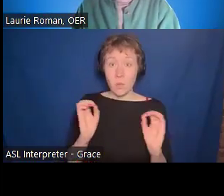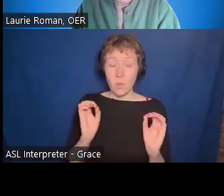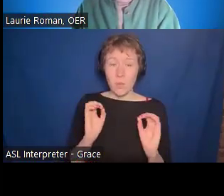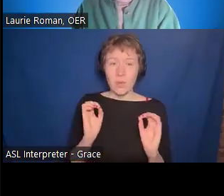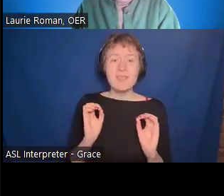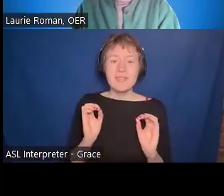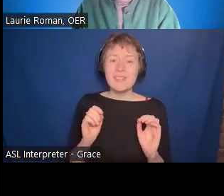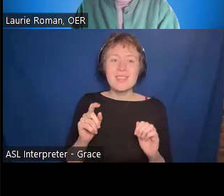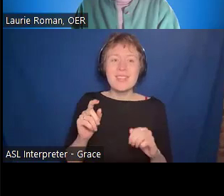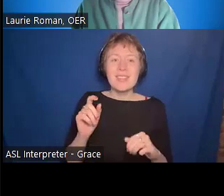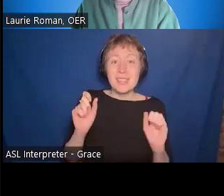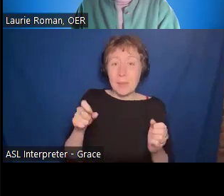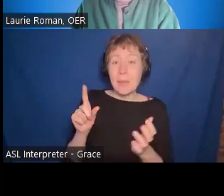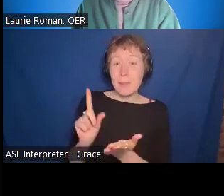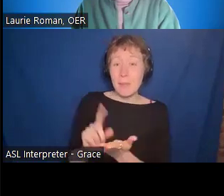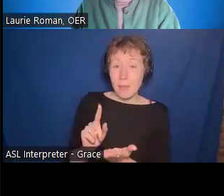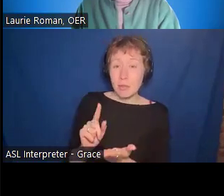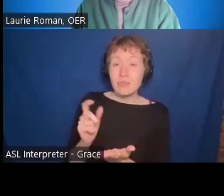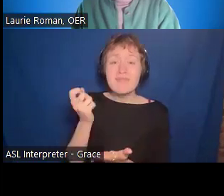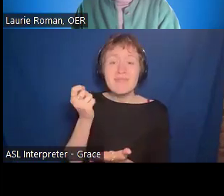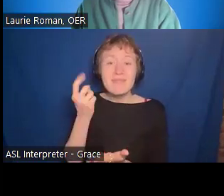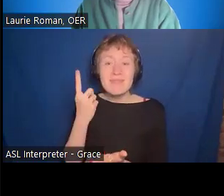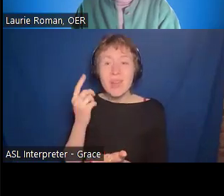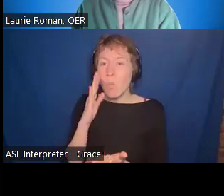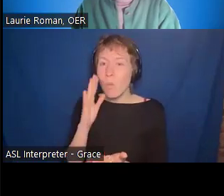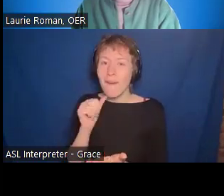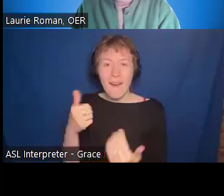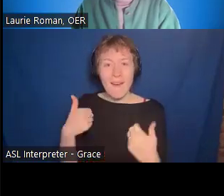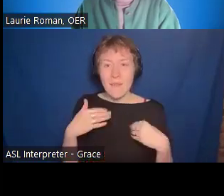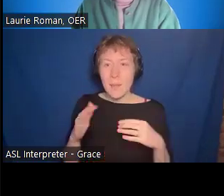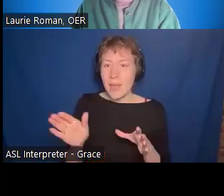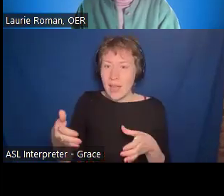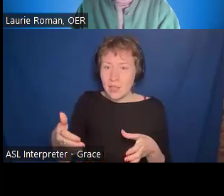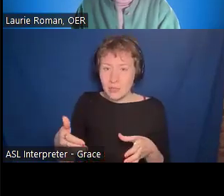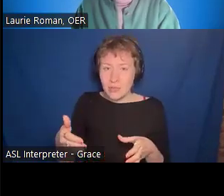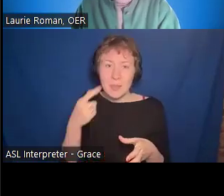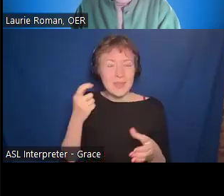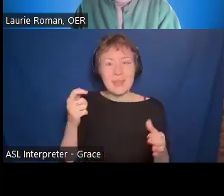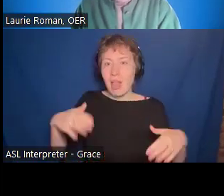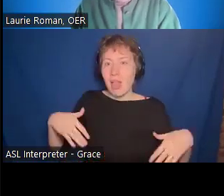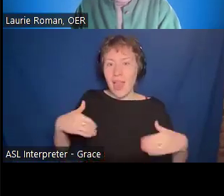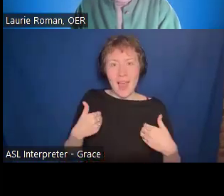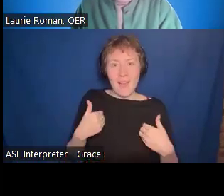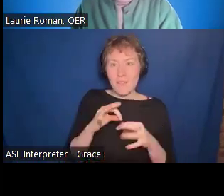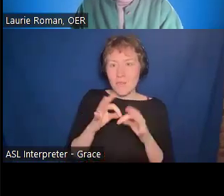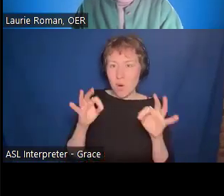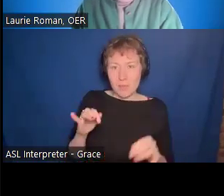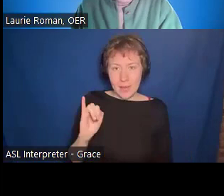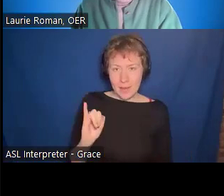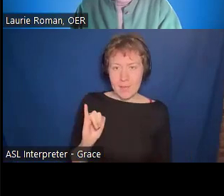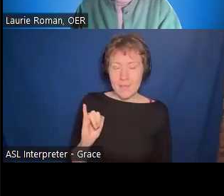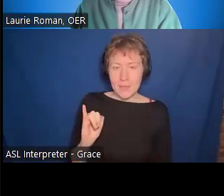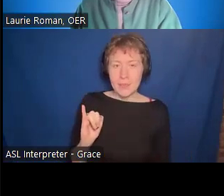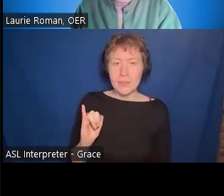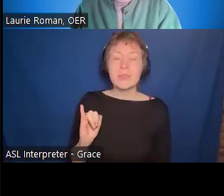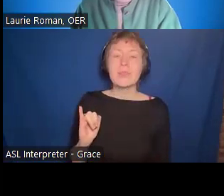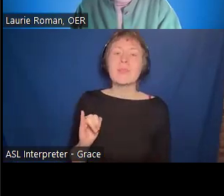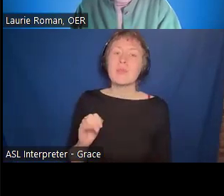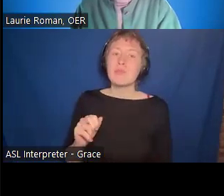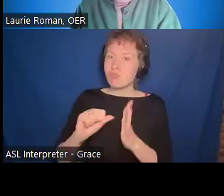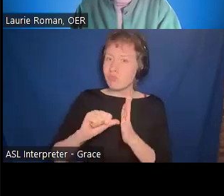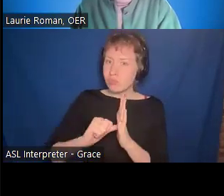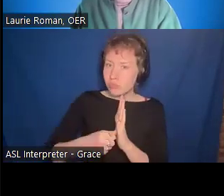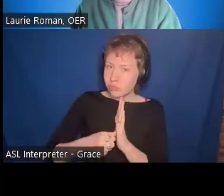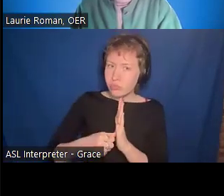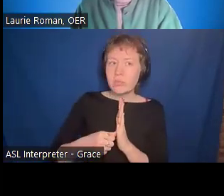be published, but they will not have a package because we don't have Forms I yet. And so that just is highlighted in the